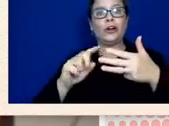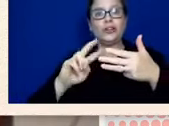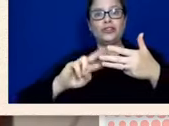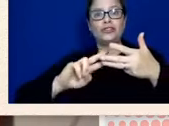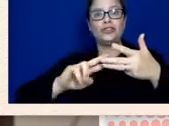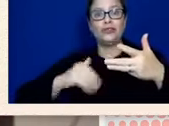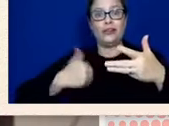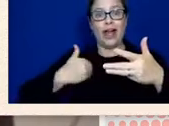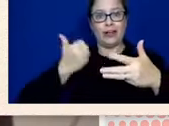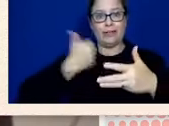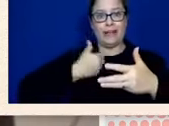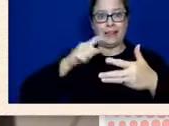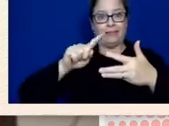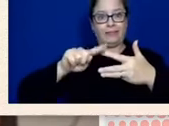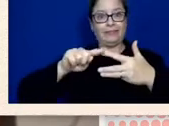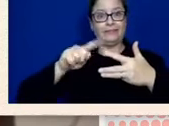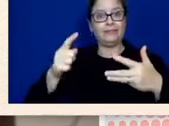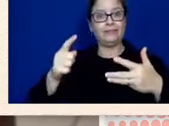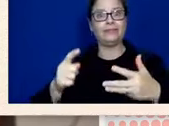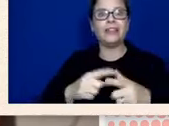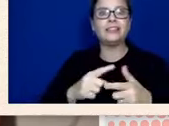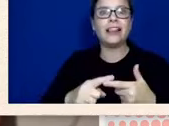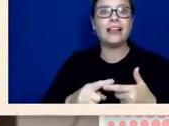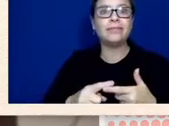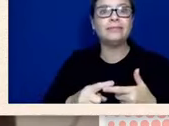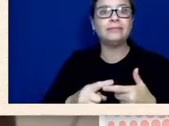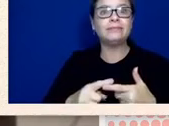high school. Yeah.